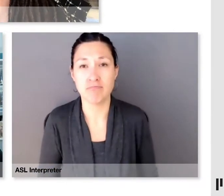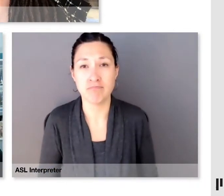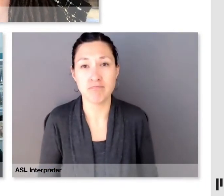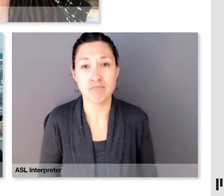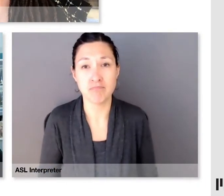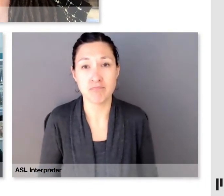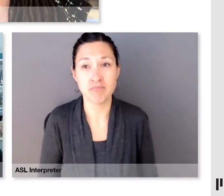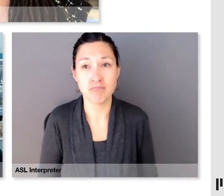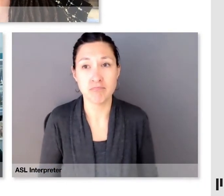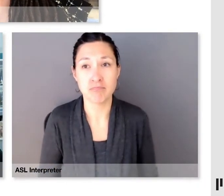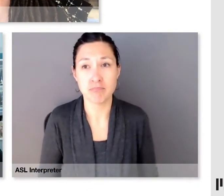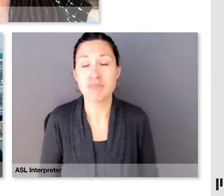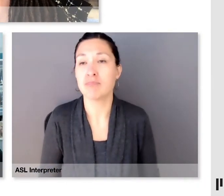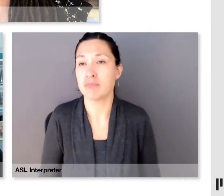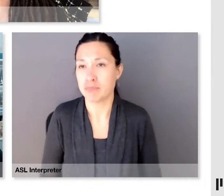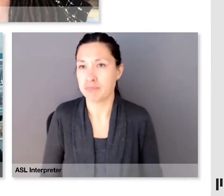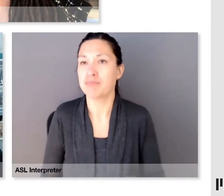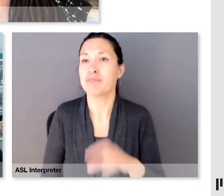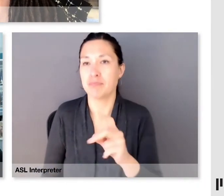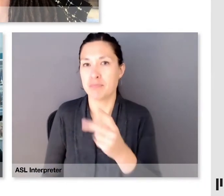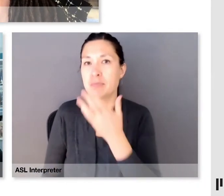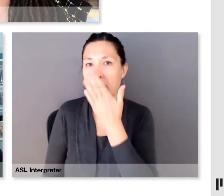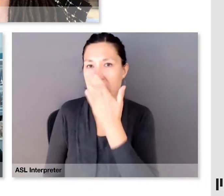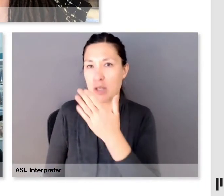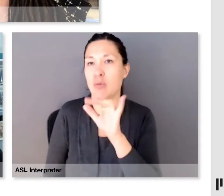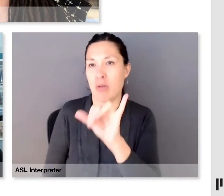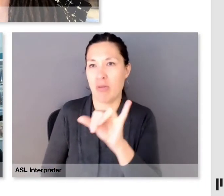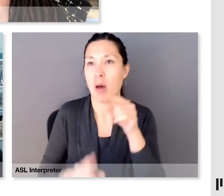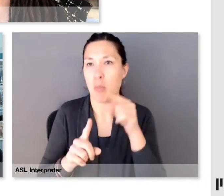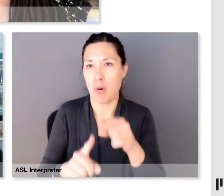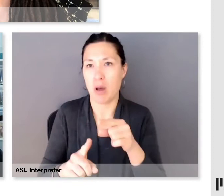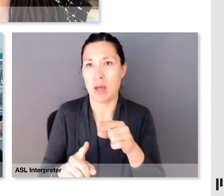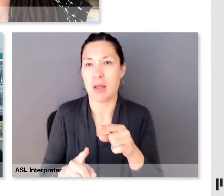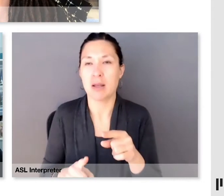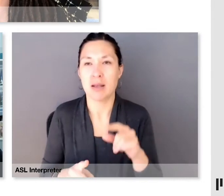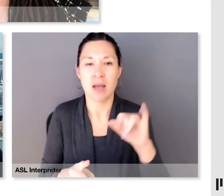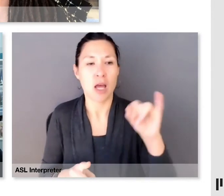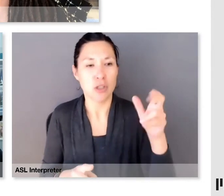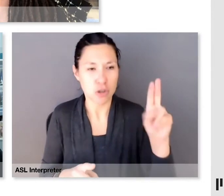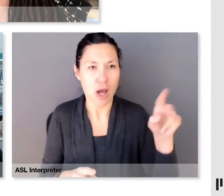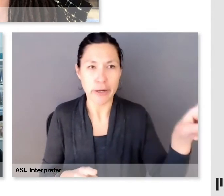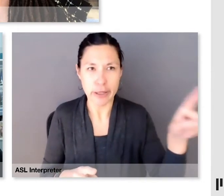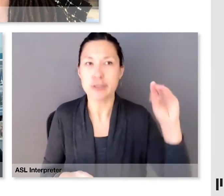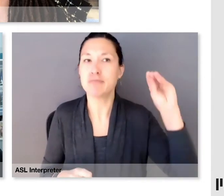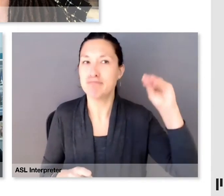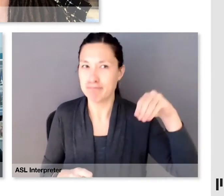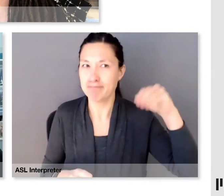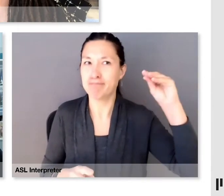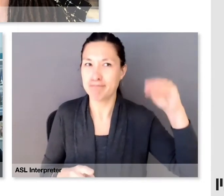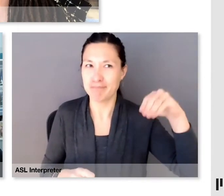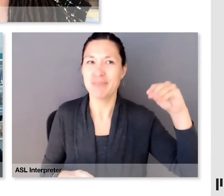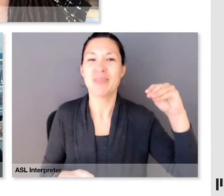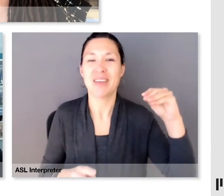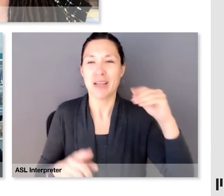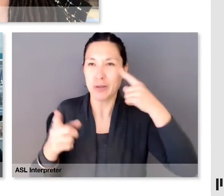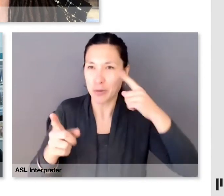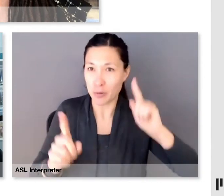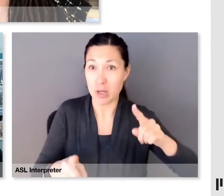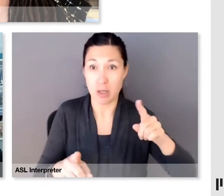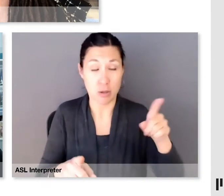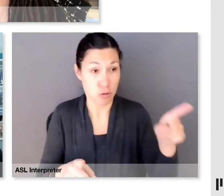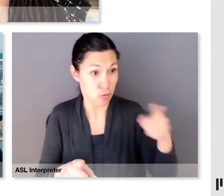Thanks so much for the point. And I saw John nodding as you speak. So could you maybe also respond